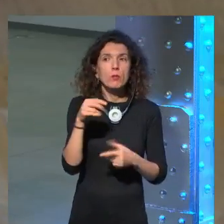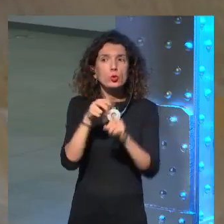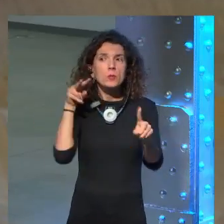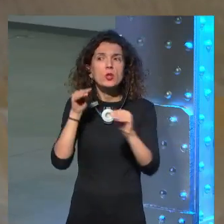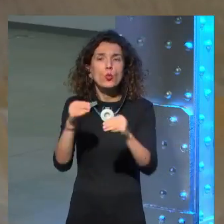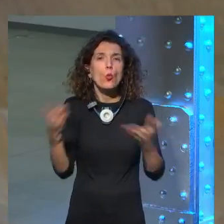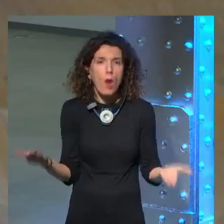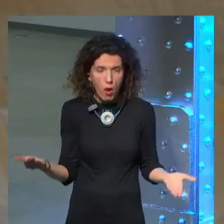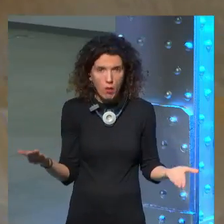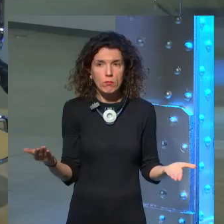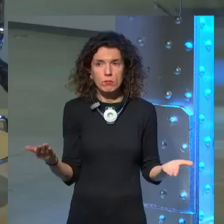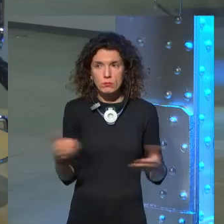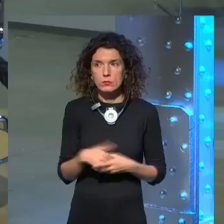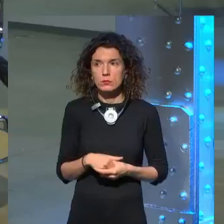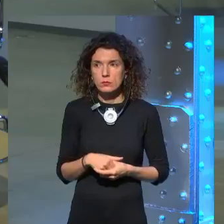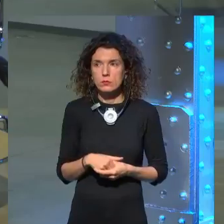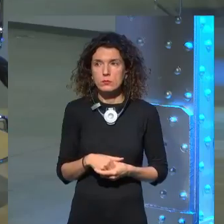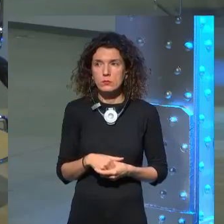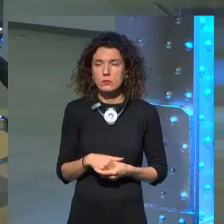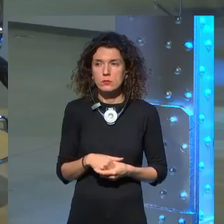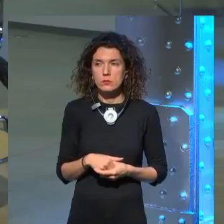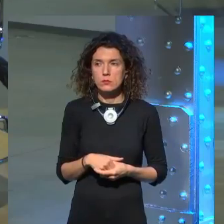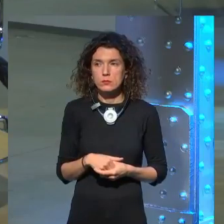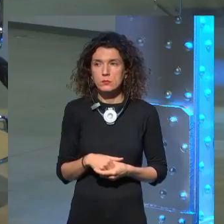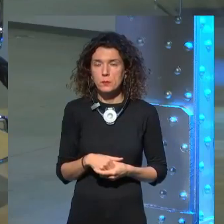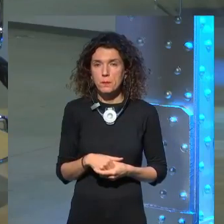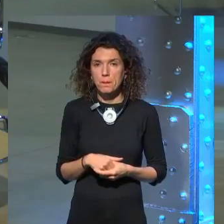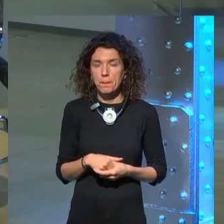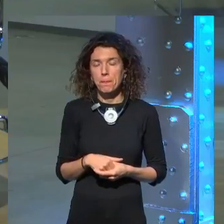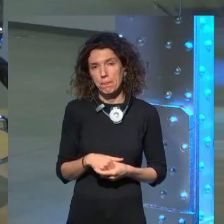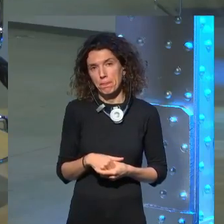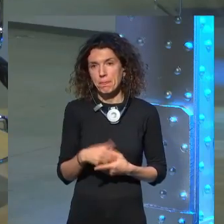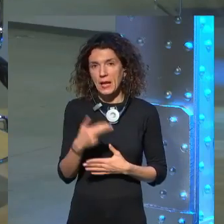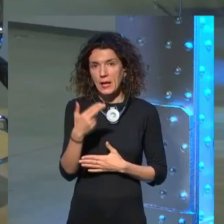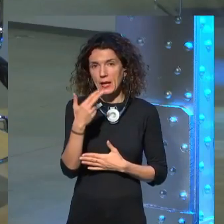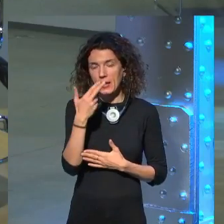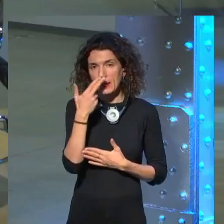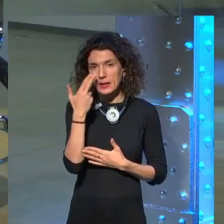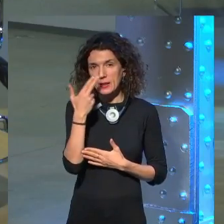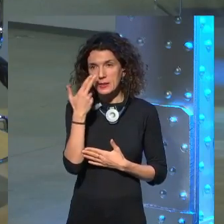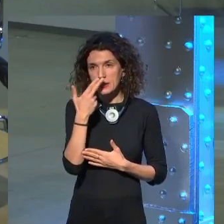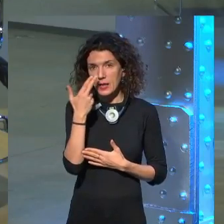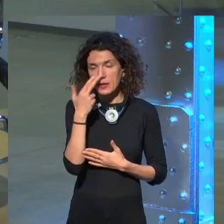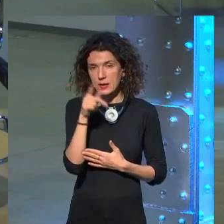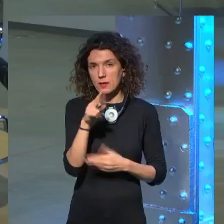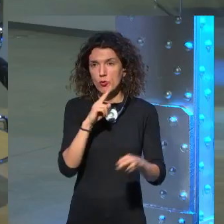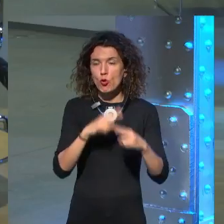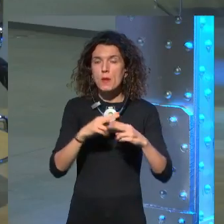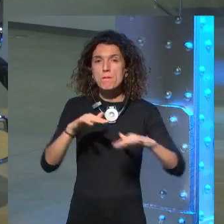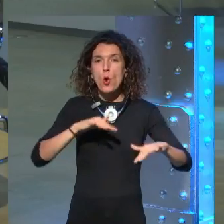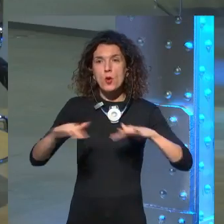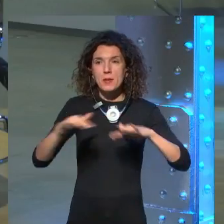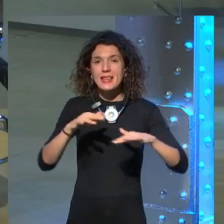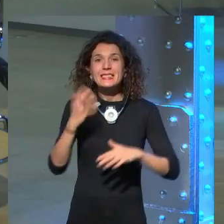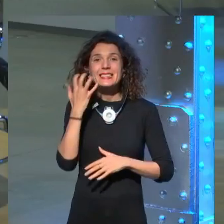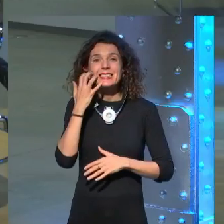I mean, what's your point of view about all these things? It's interesting this is called the singularity movement, as you mentioned